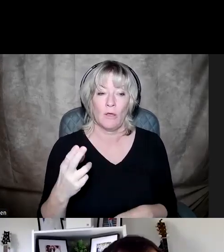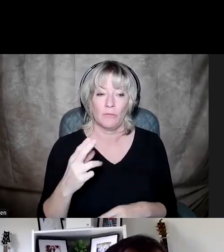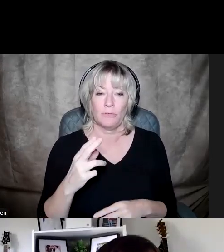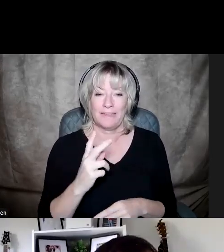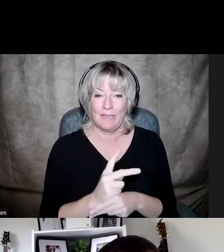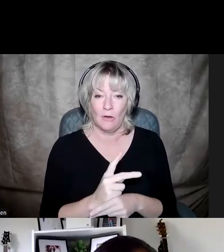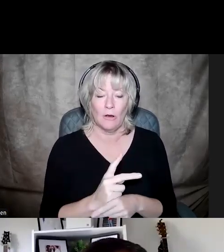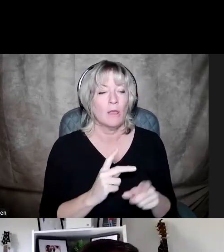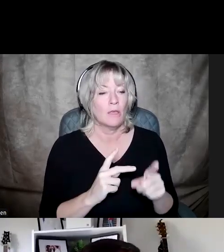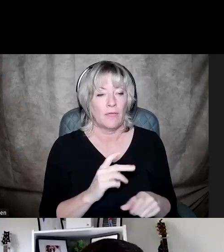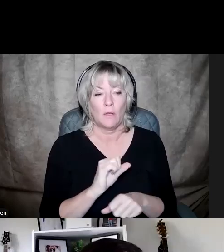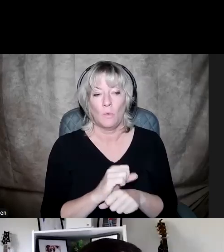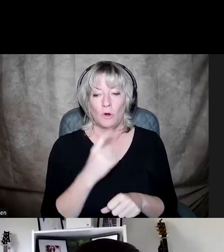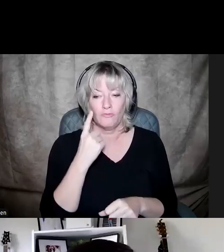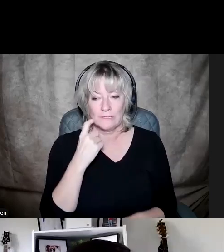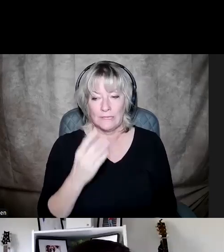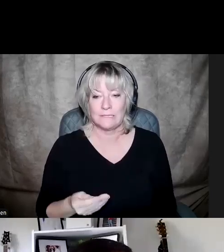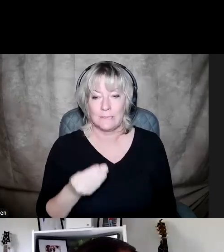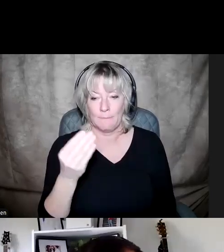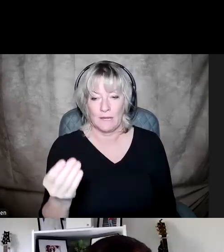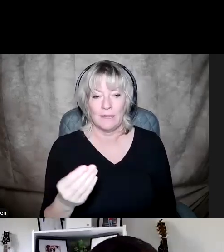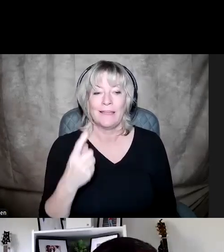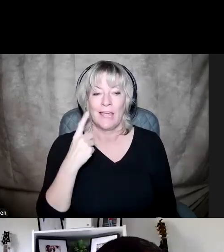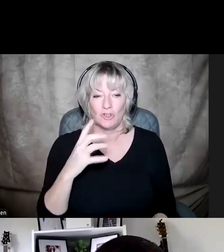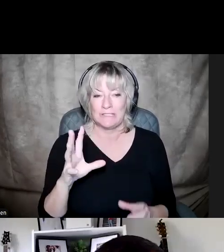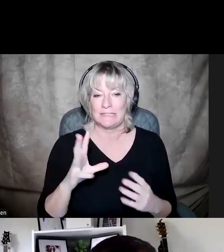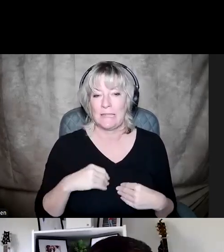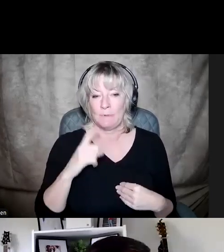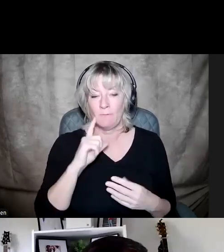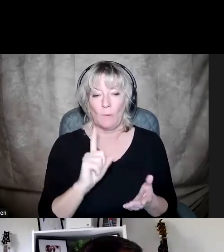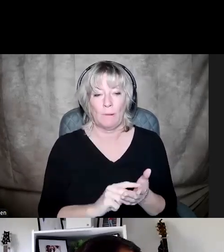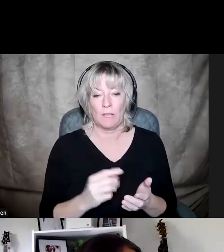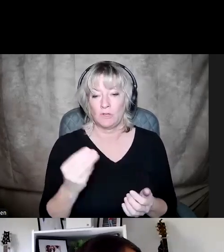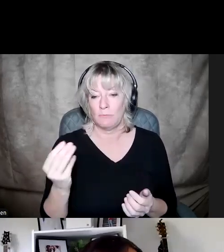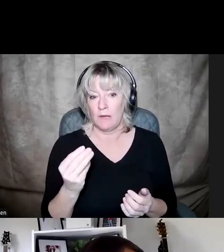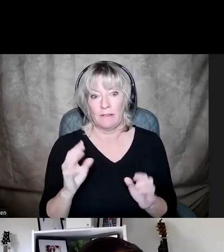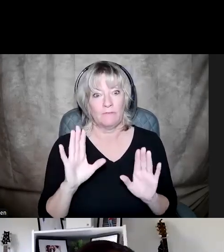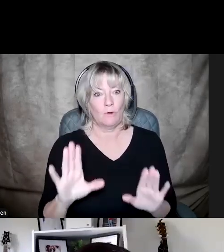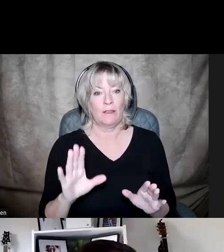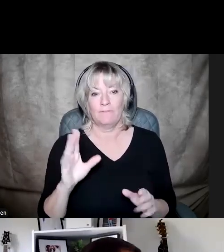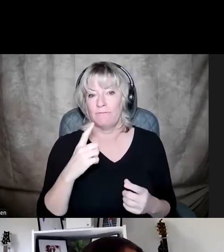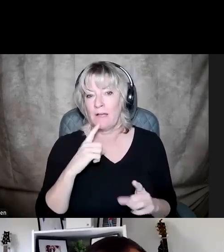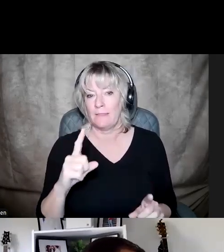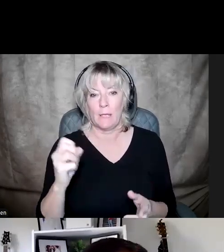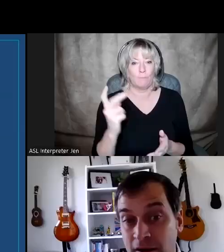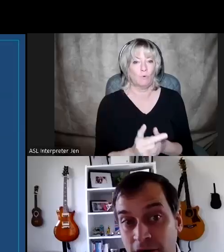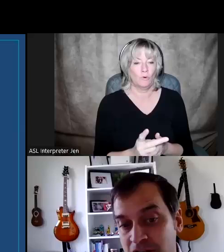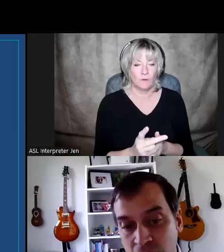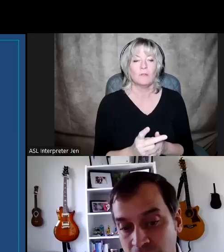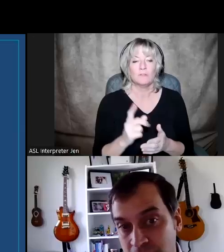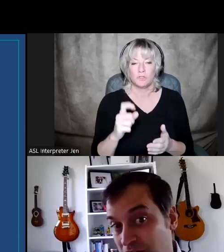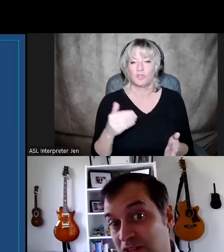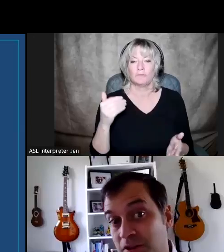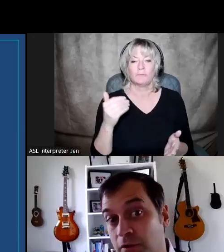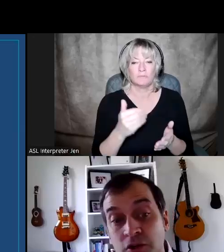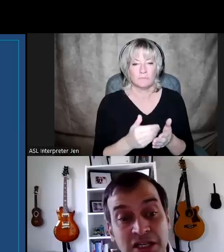has been something we recently submitted and actually just got accepted for publication on Monday, which is awesome. So we've finally got the final proofs. So it should be something that should be coming up very